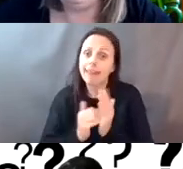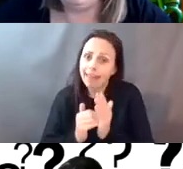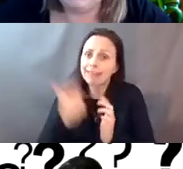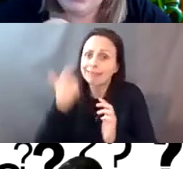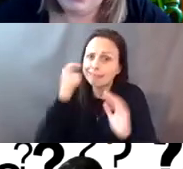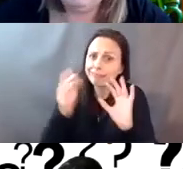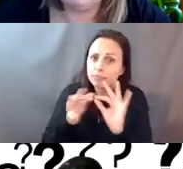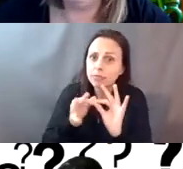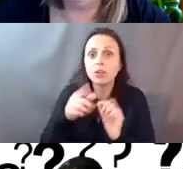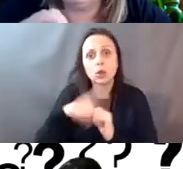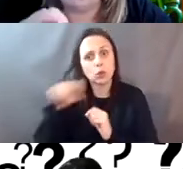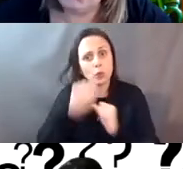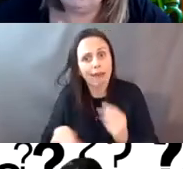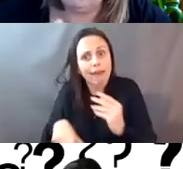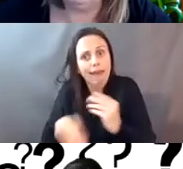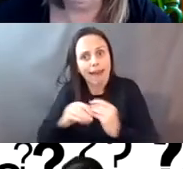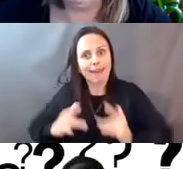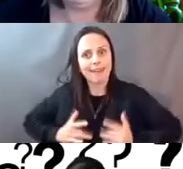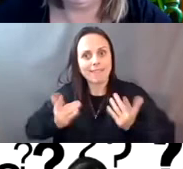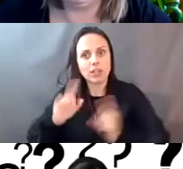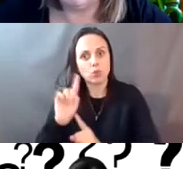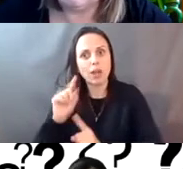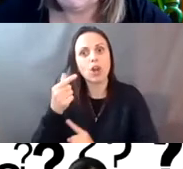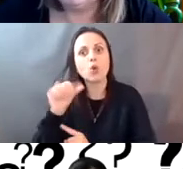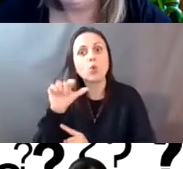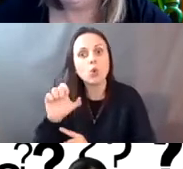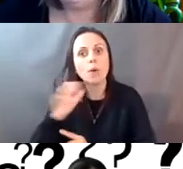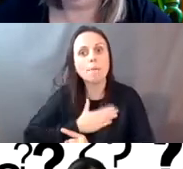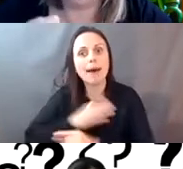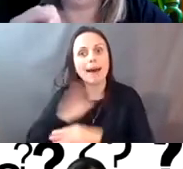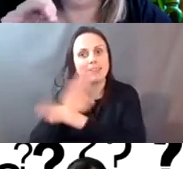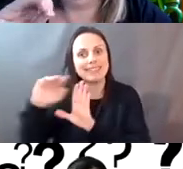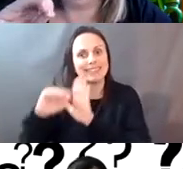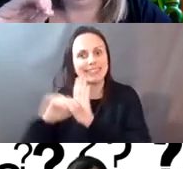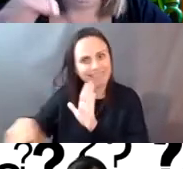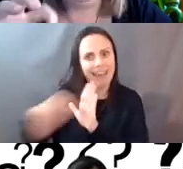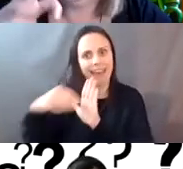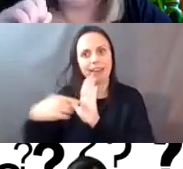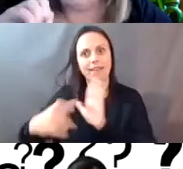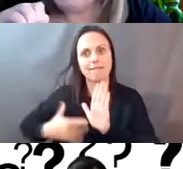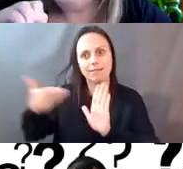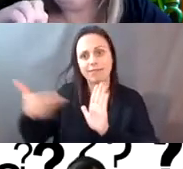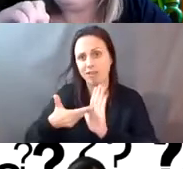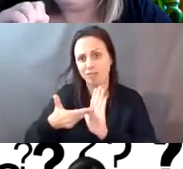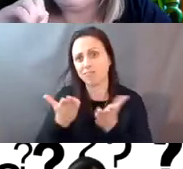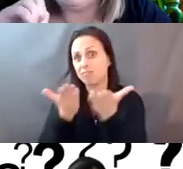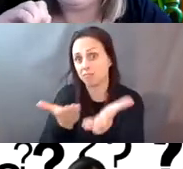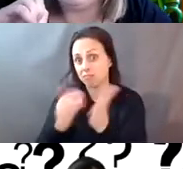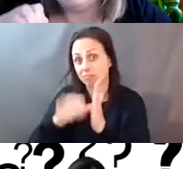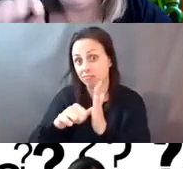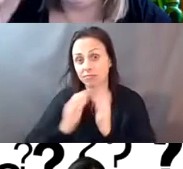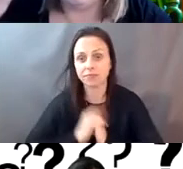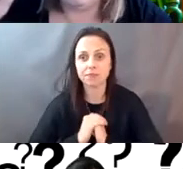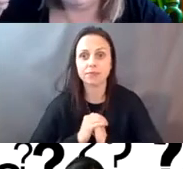add events to a Google My Business listing. So I would do that